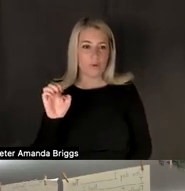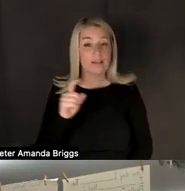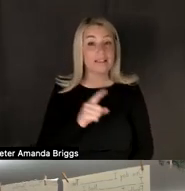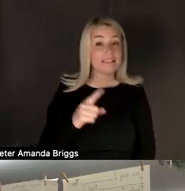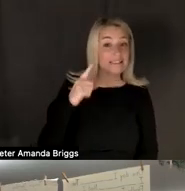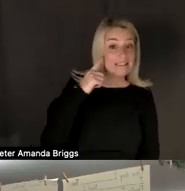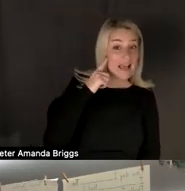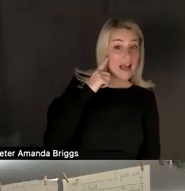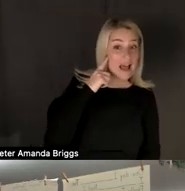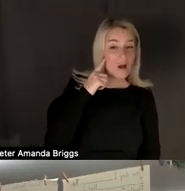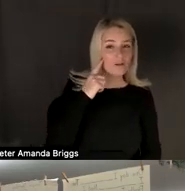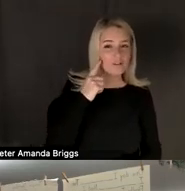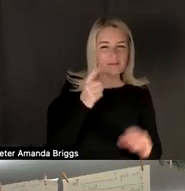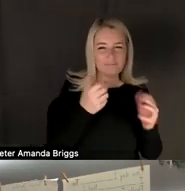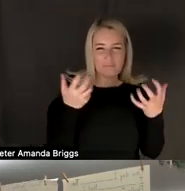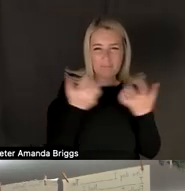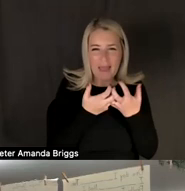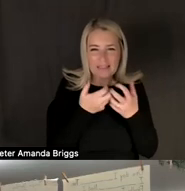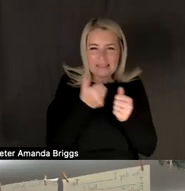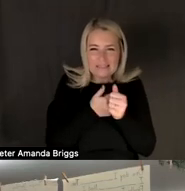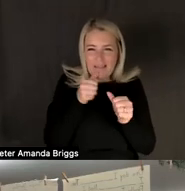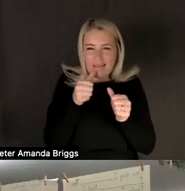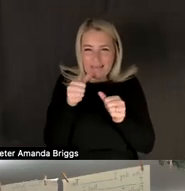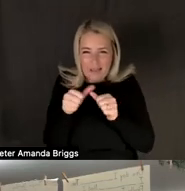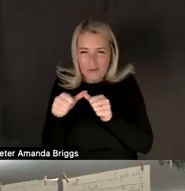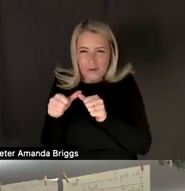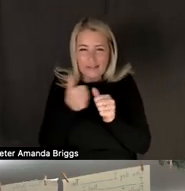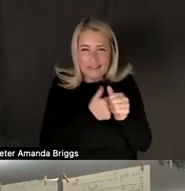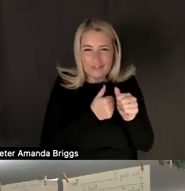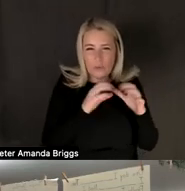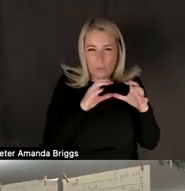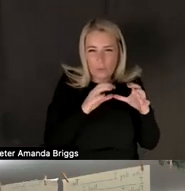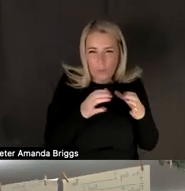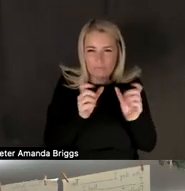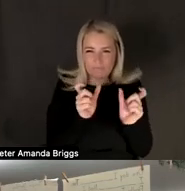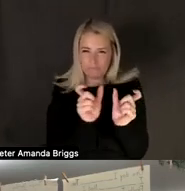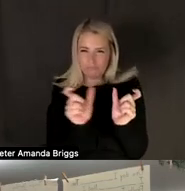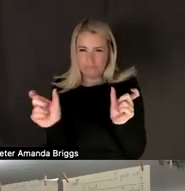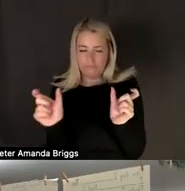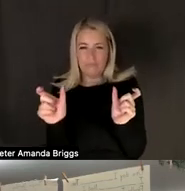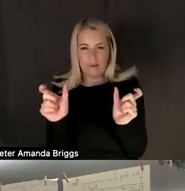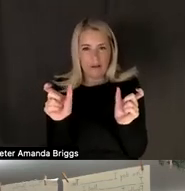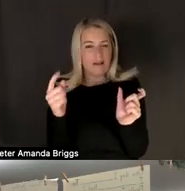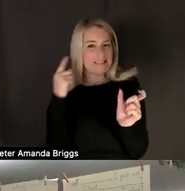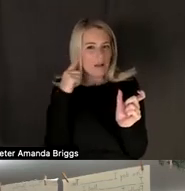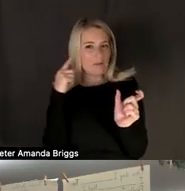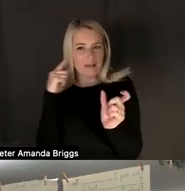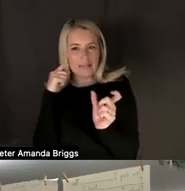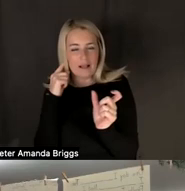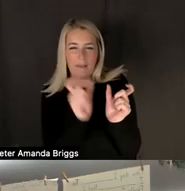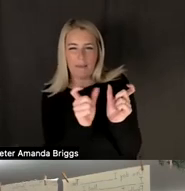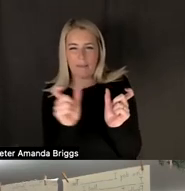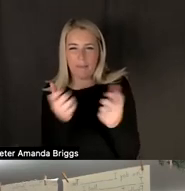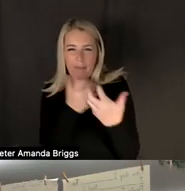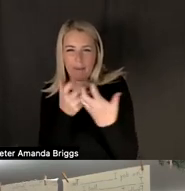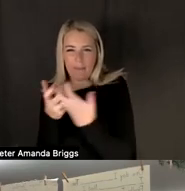each letter or with each group of letters. And for any language, you have to know that code to become a reader. So we want you to understand